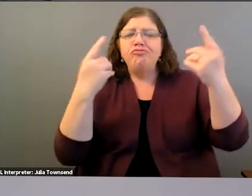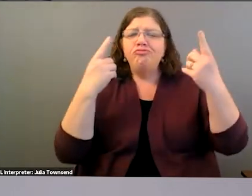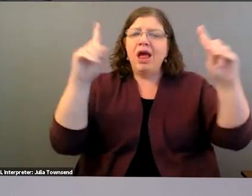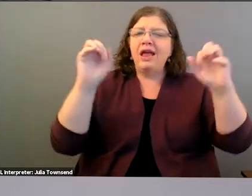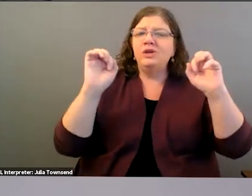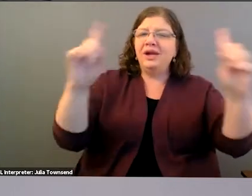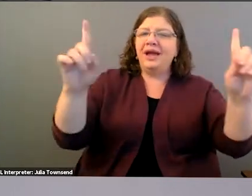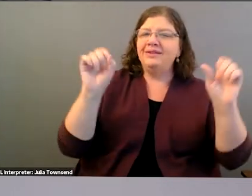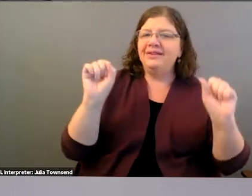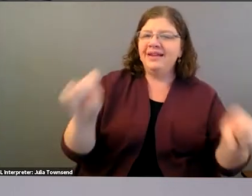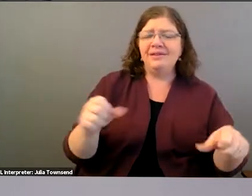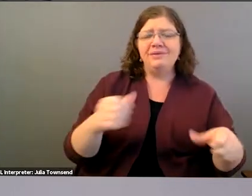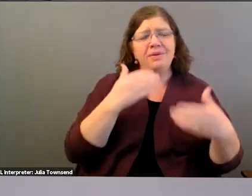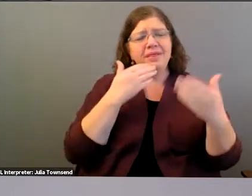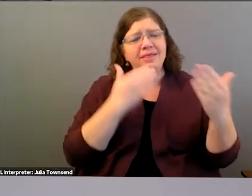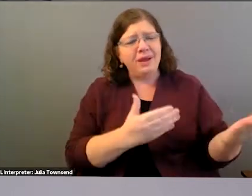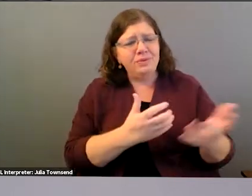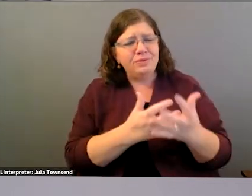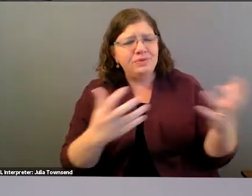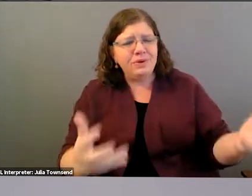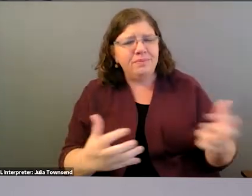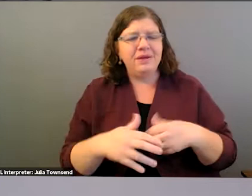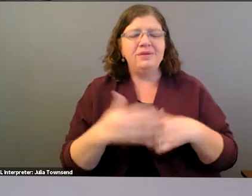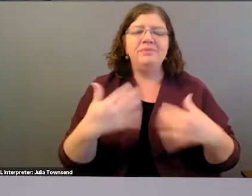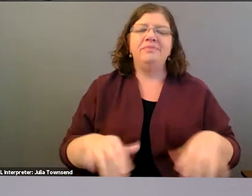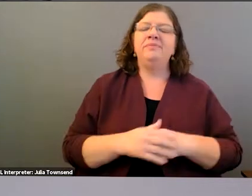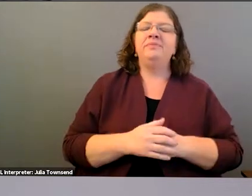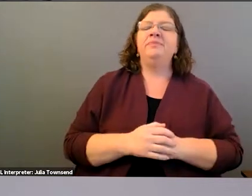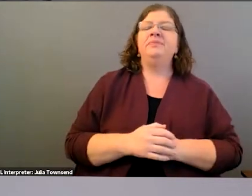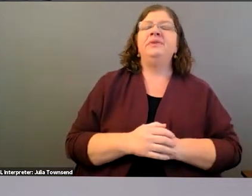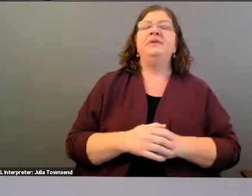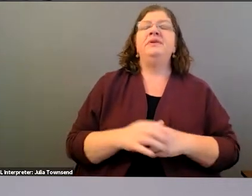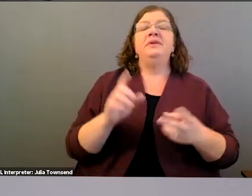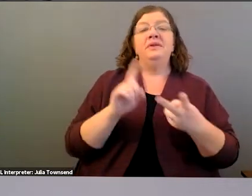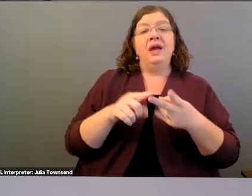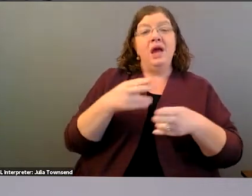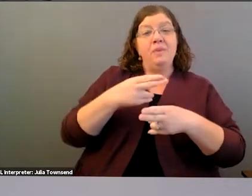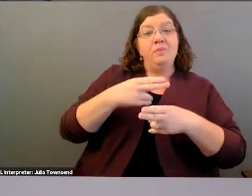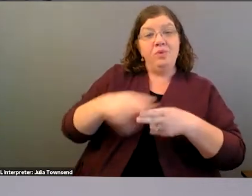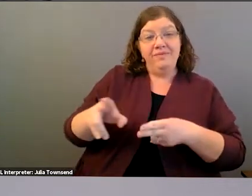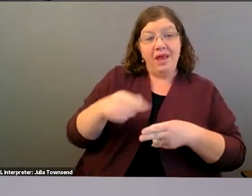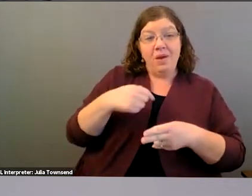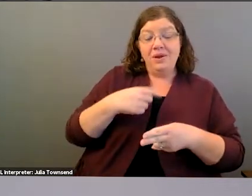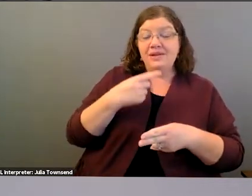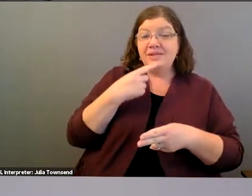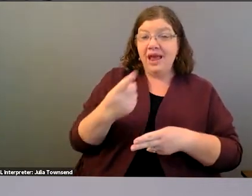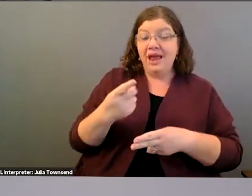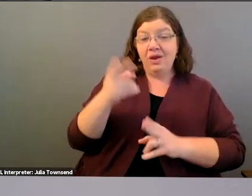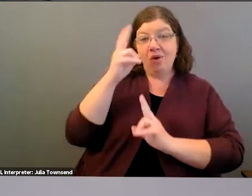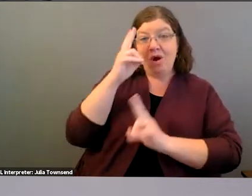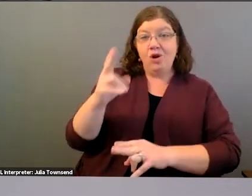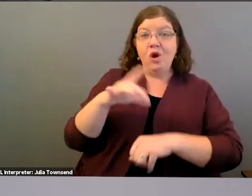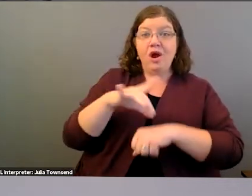education. Thank you so much. I would also just like to briefly say that, in honor of Earth Day, I made a